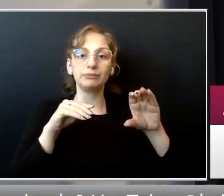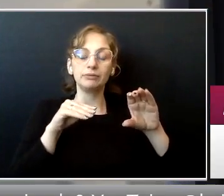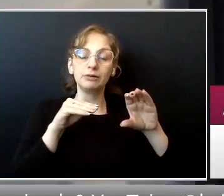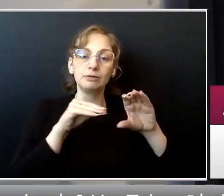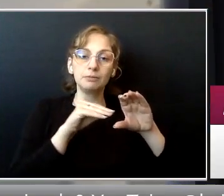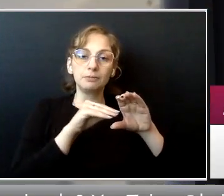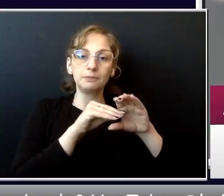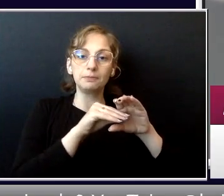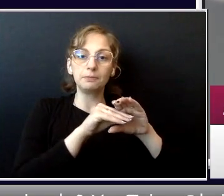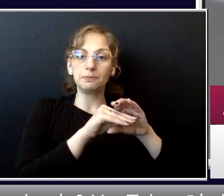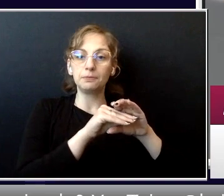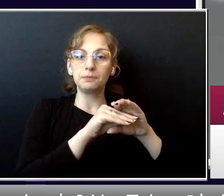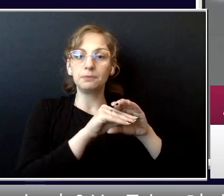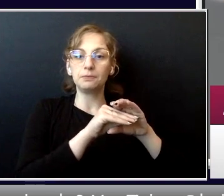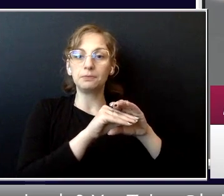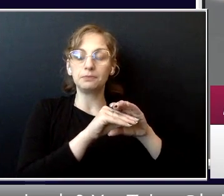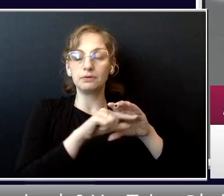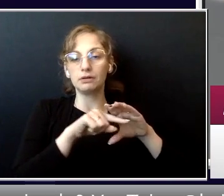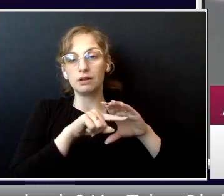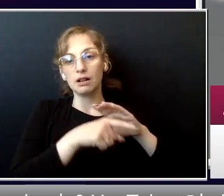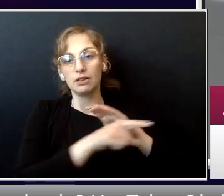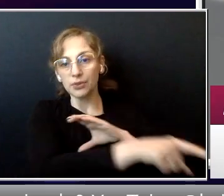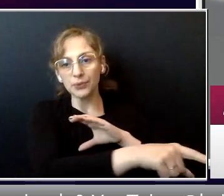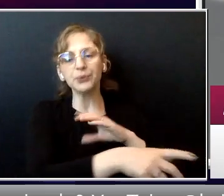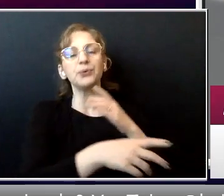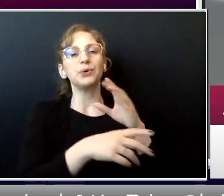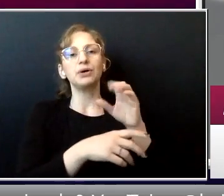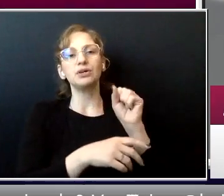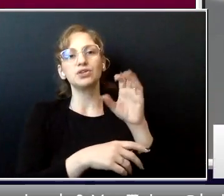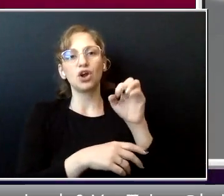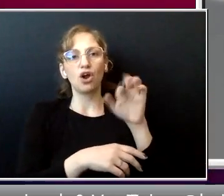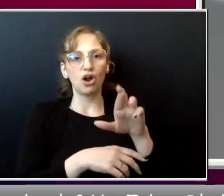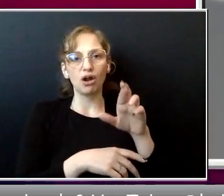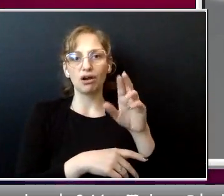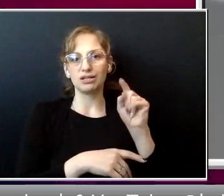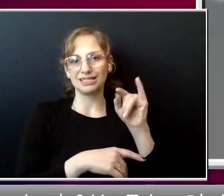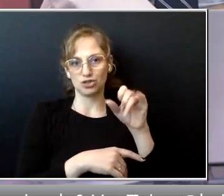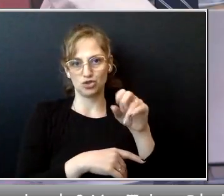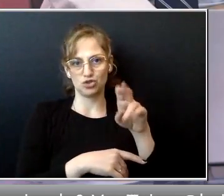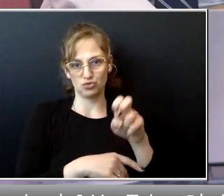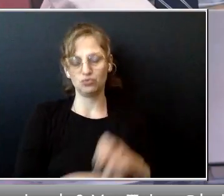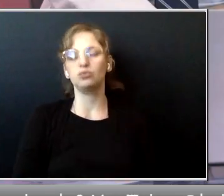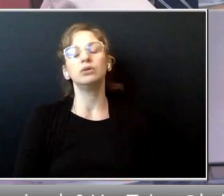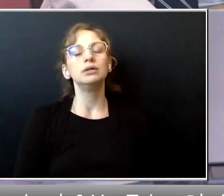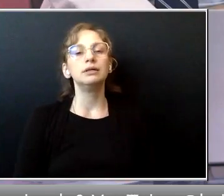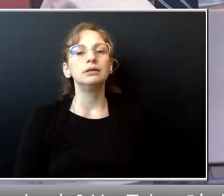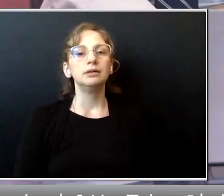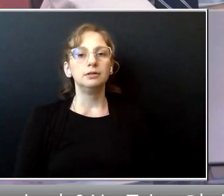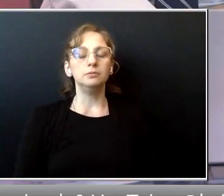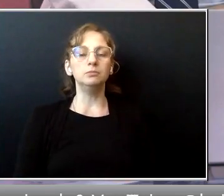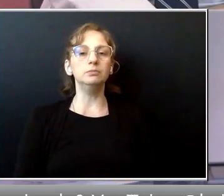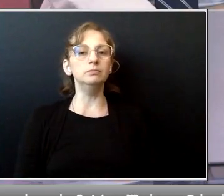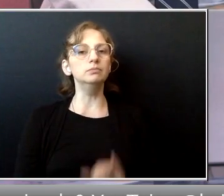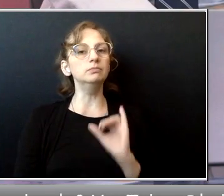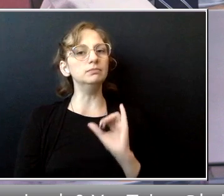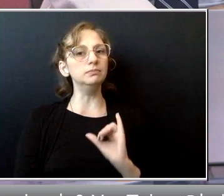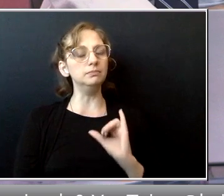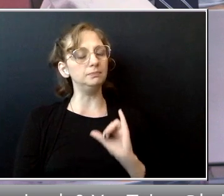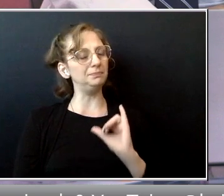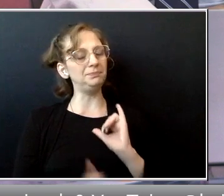that scar tissue to help reconstruct his vein. Wow. And what's the factor that helps you make the decision